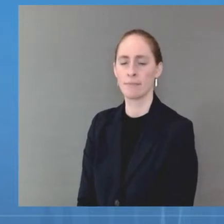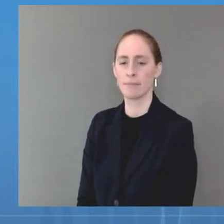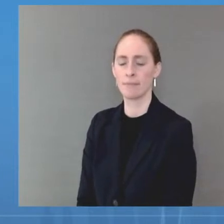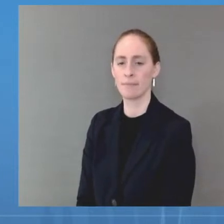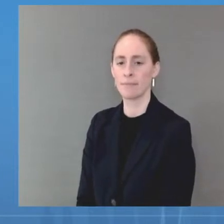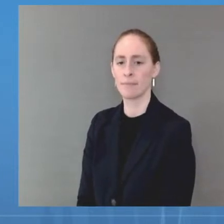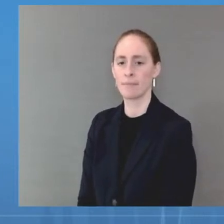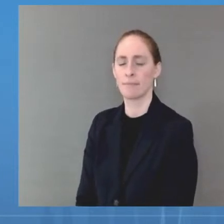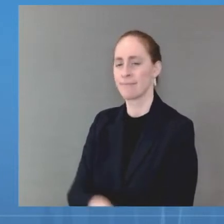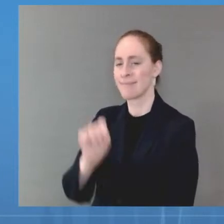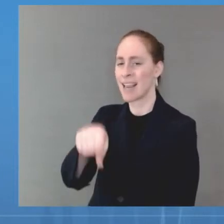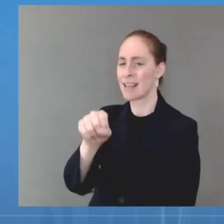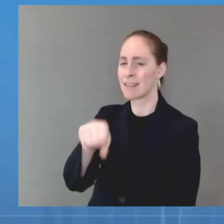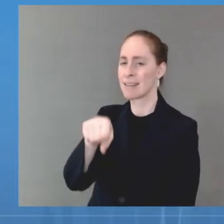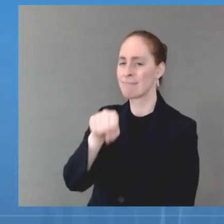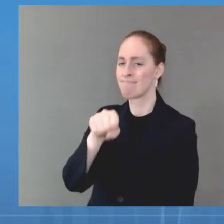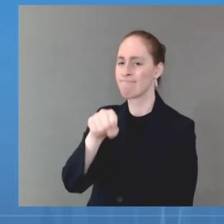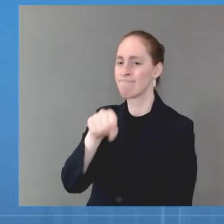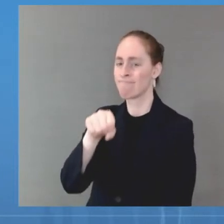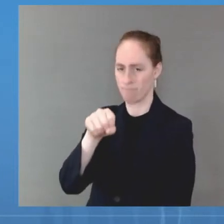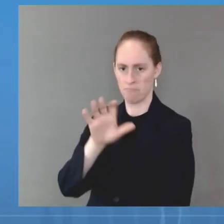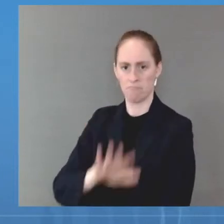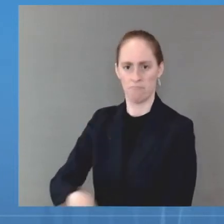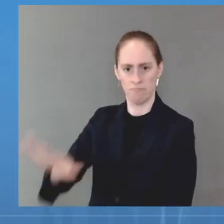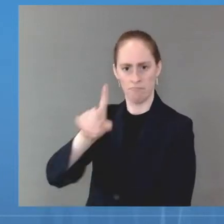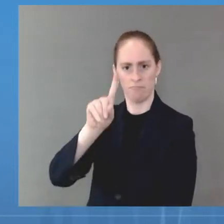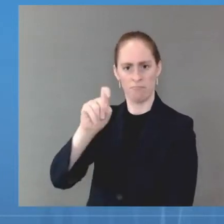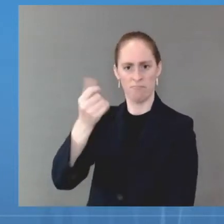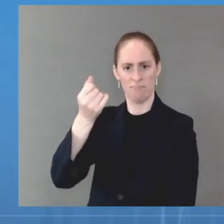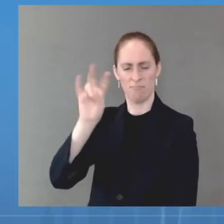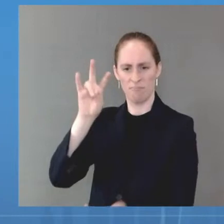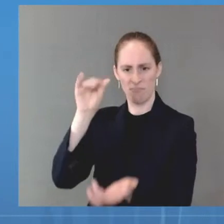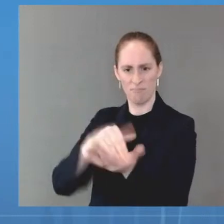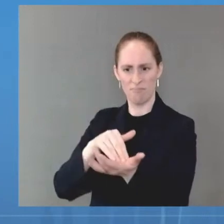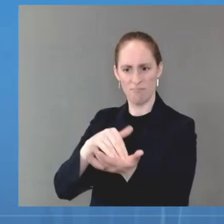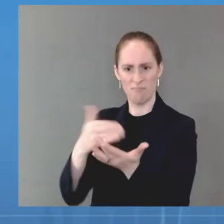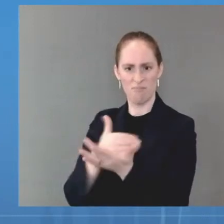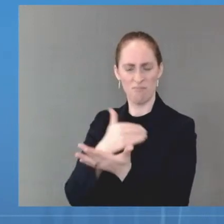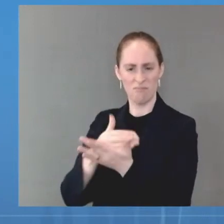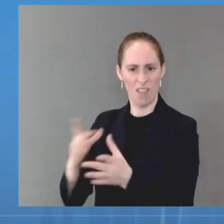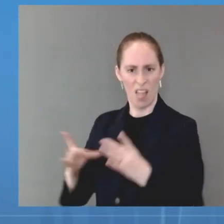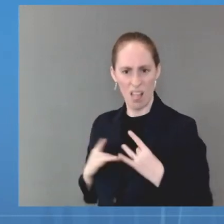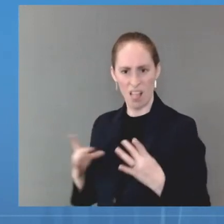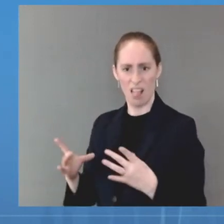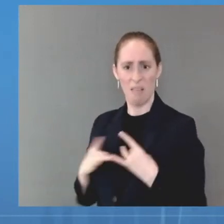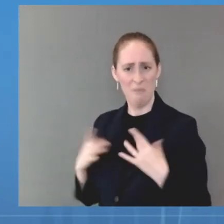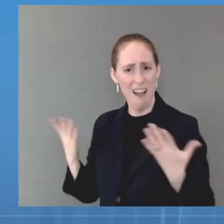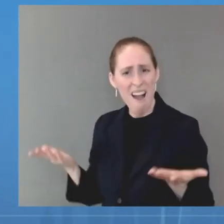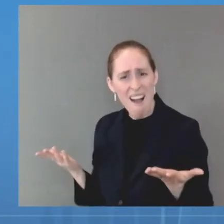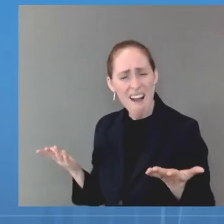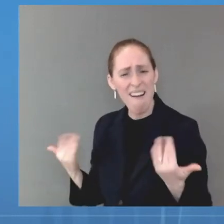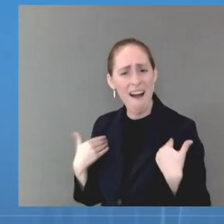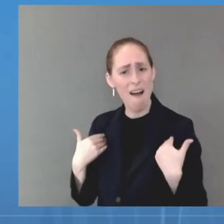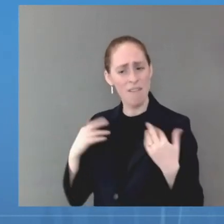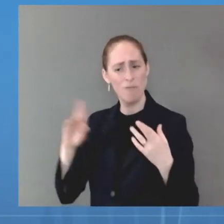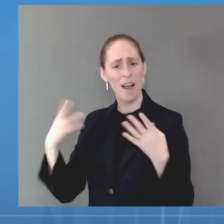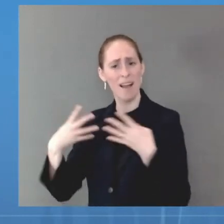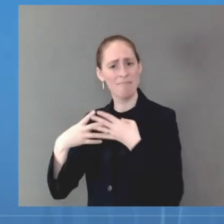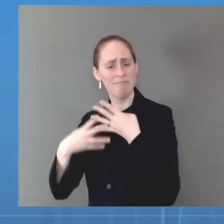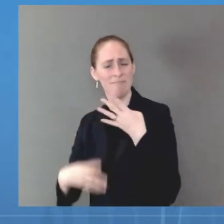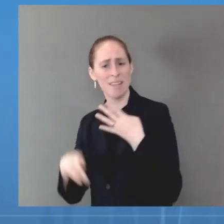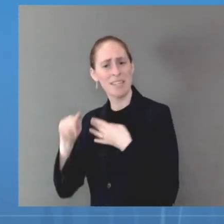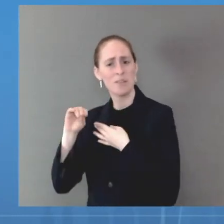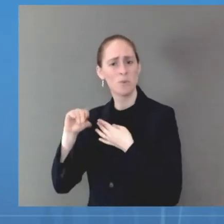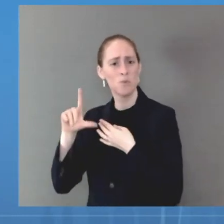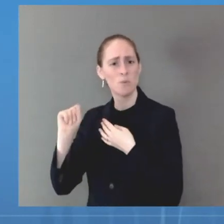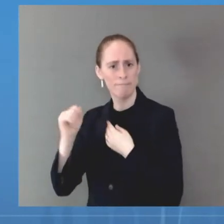118,000 a day, but we also have many more readily available tools than we had earlier this year. We have 200 million